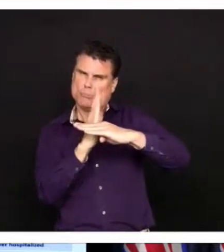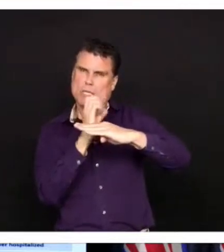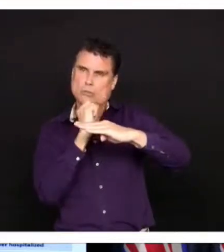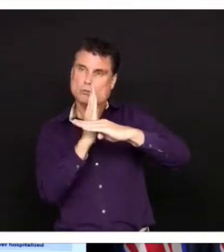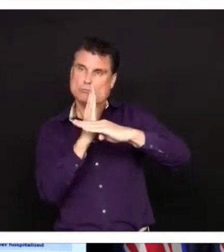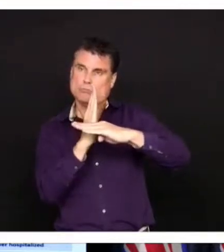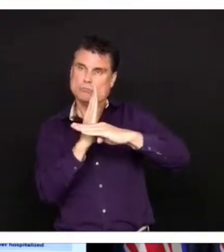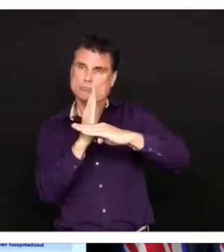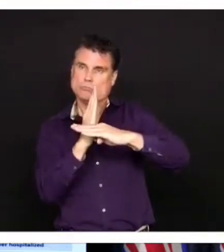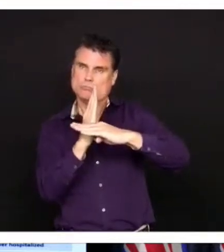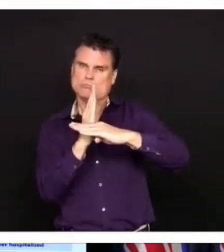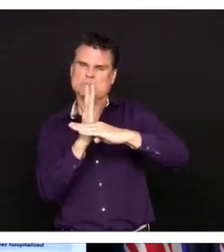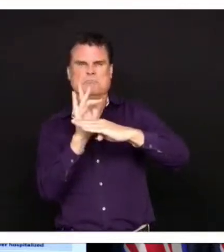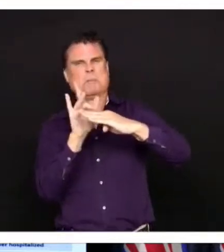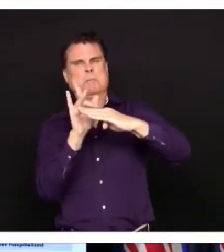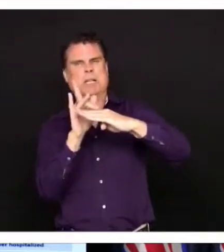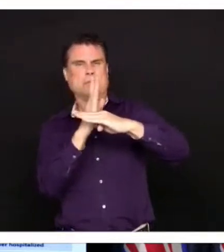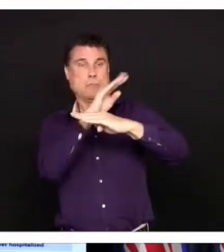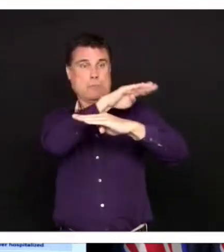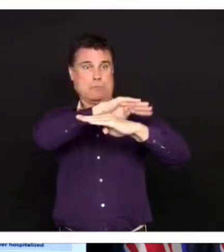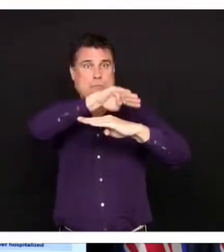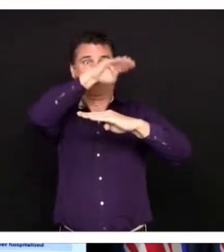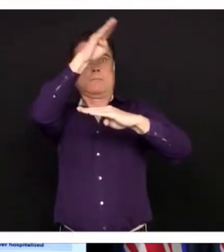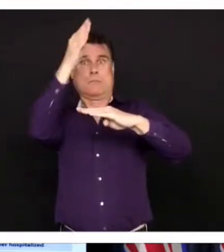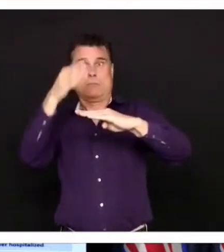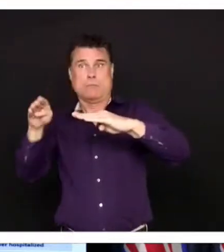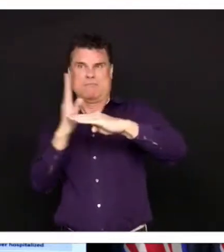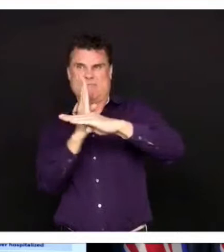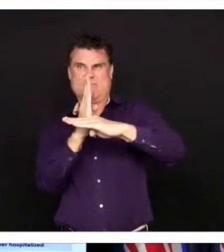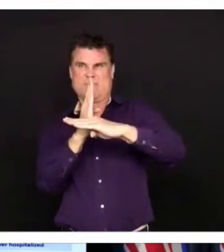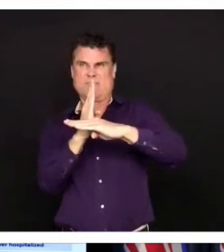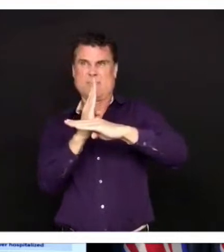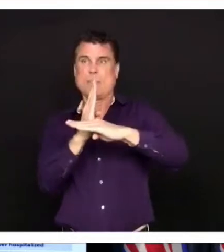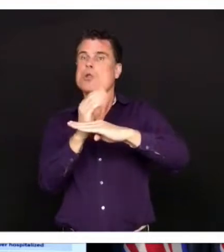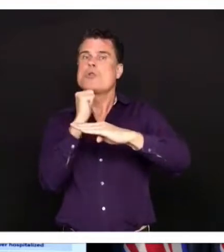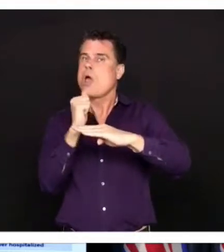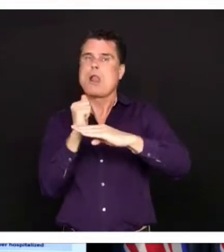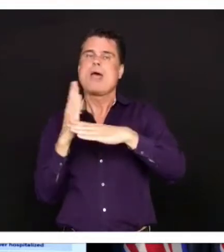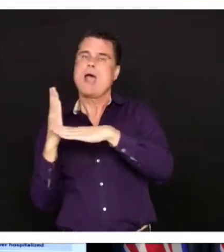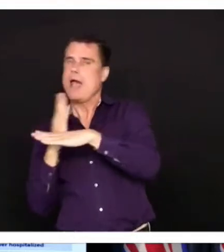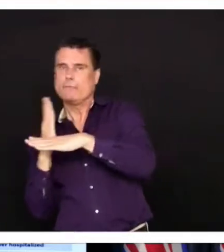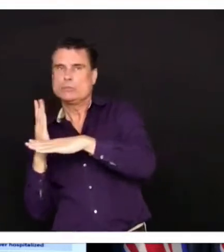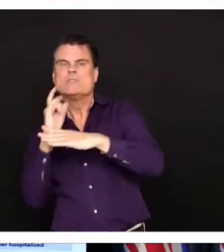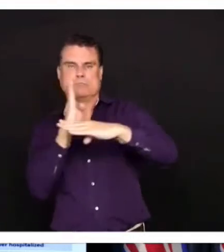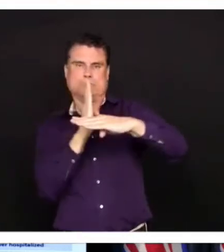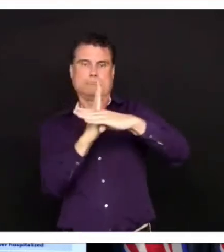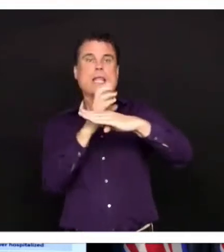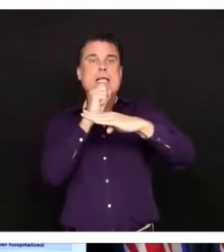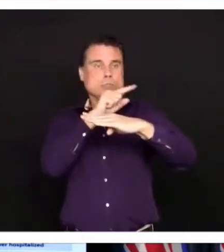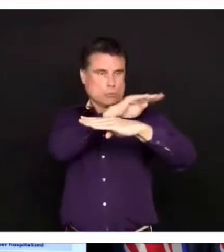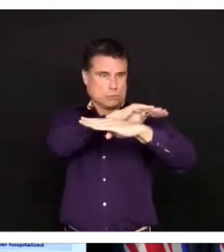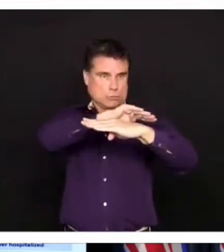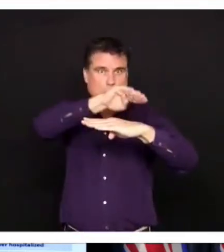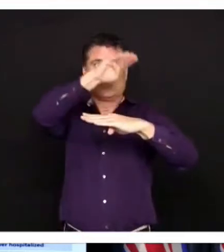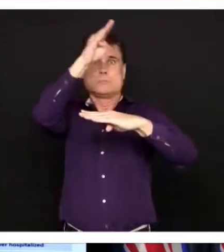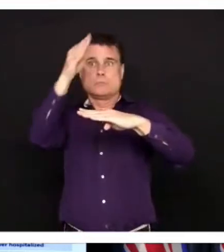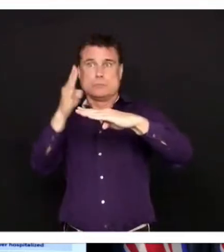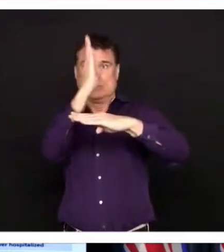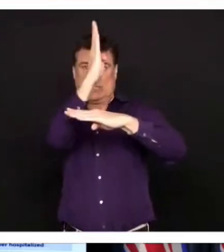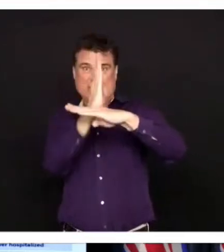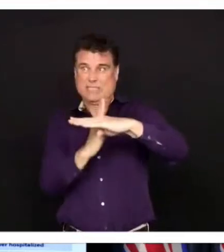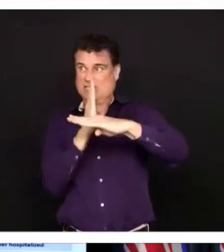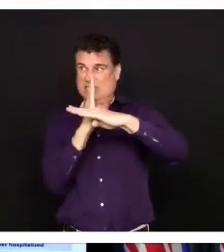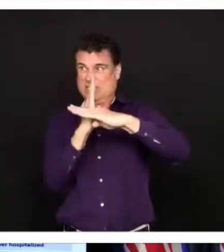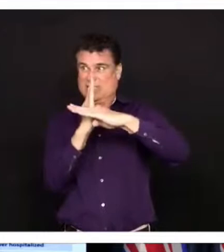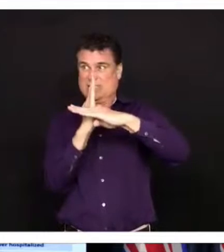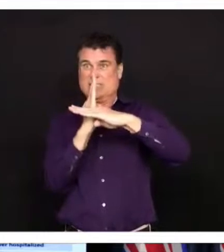know that there's been people who are very young and people who are very old who have been affected. And this gives more of an example of the